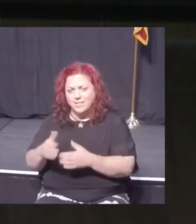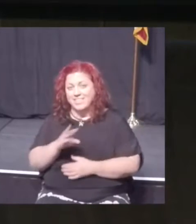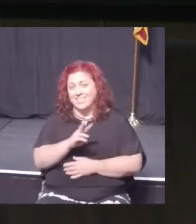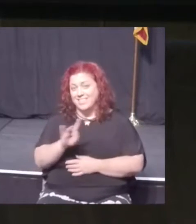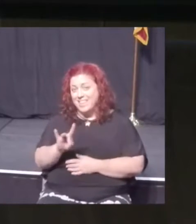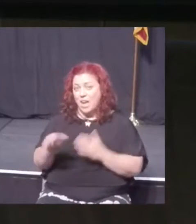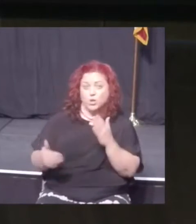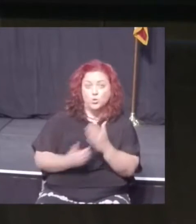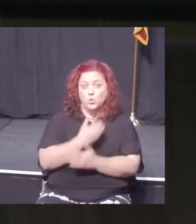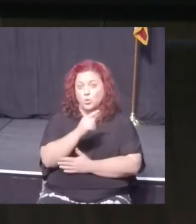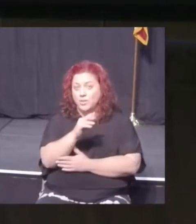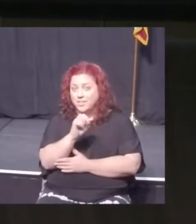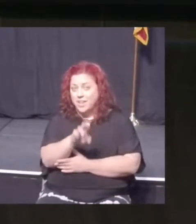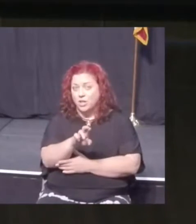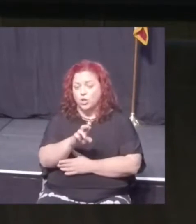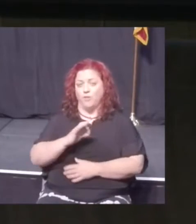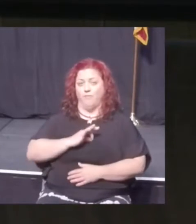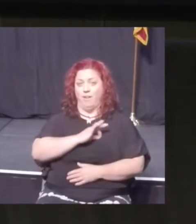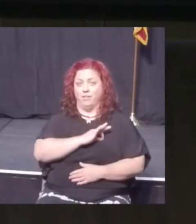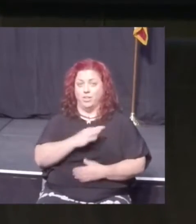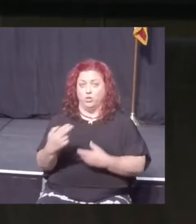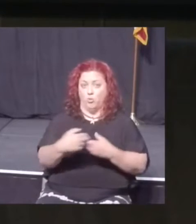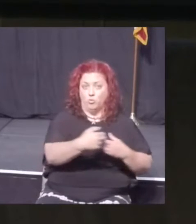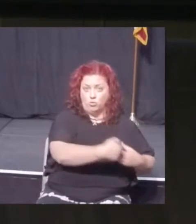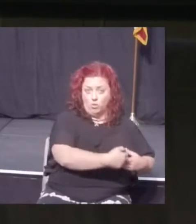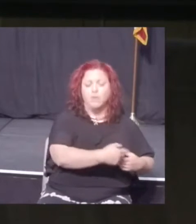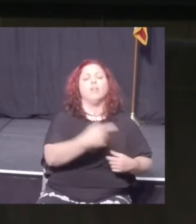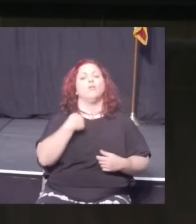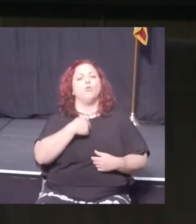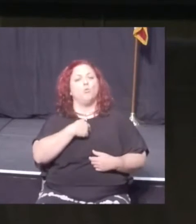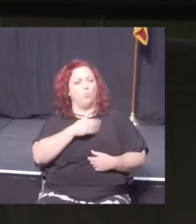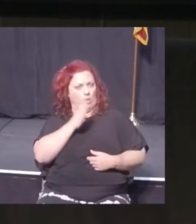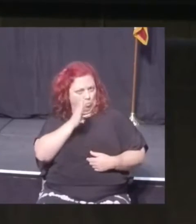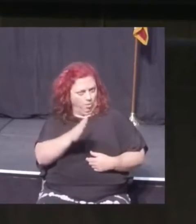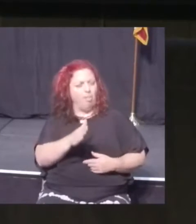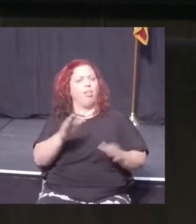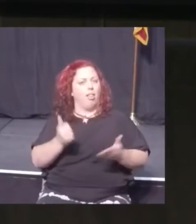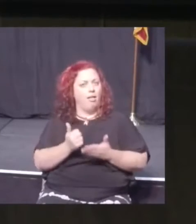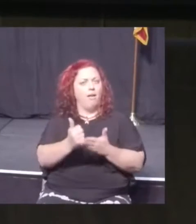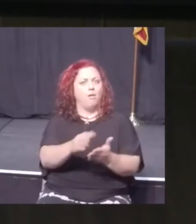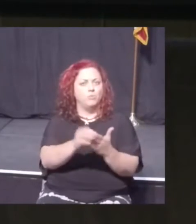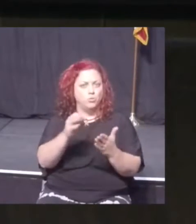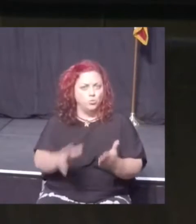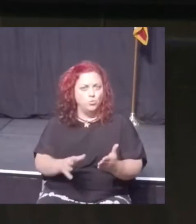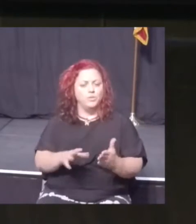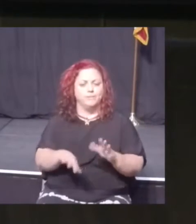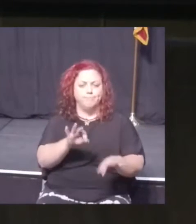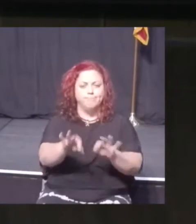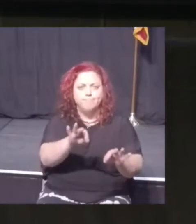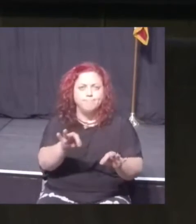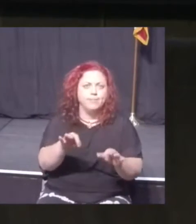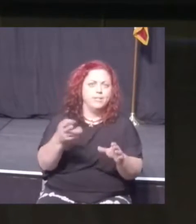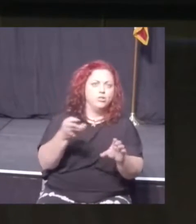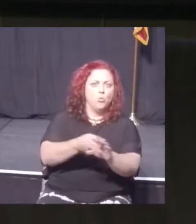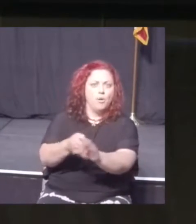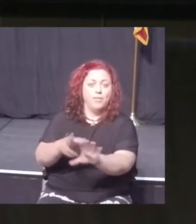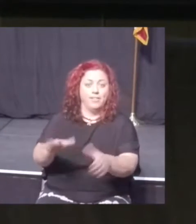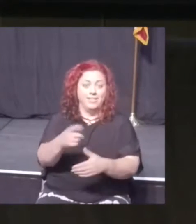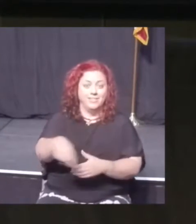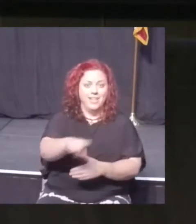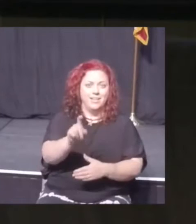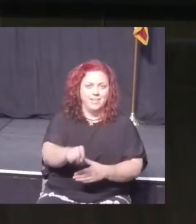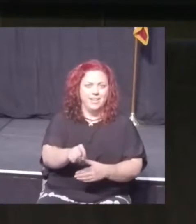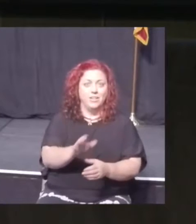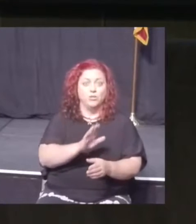new tenure-track faculty members joining us, we intend to help students get the classes they need to shorten their time